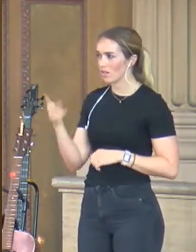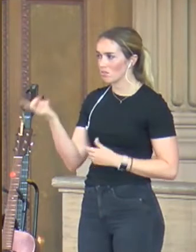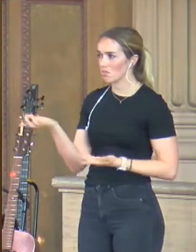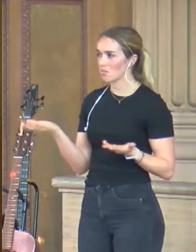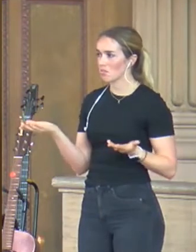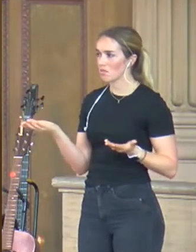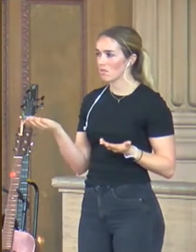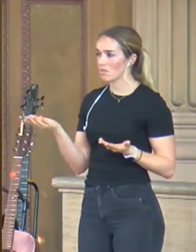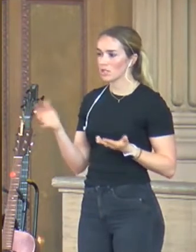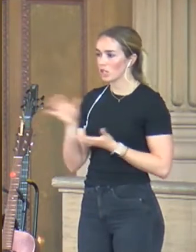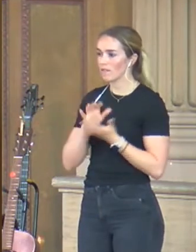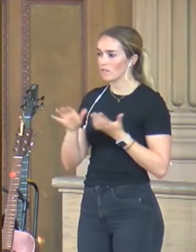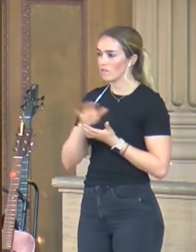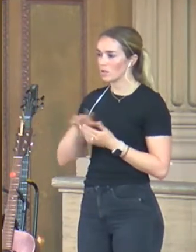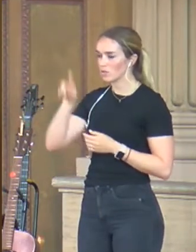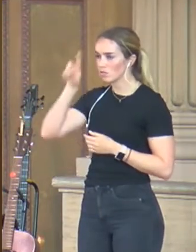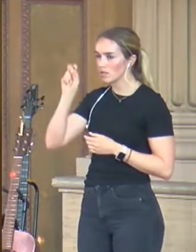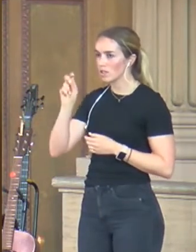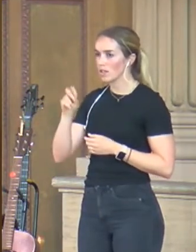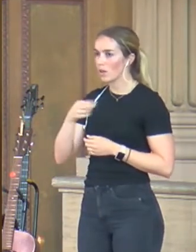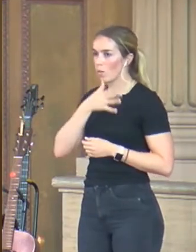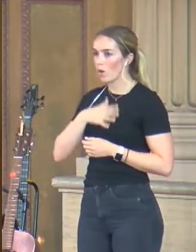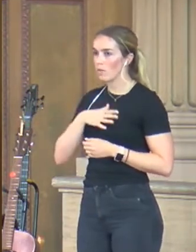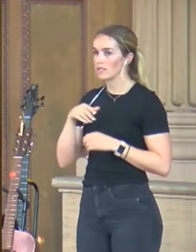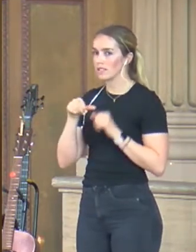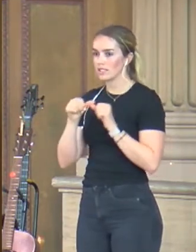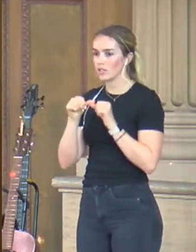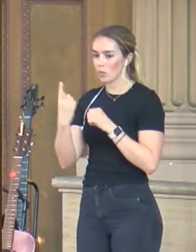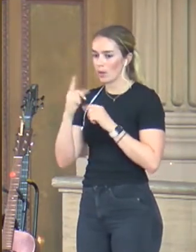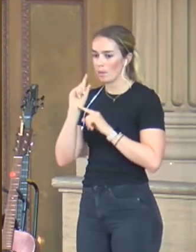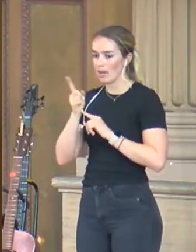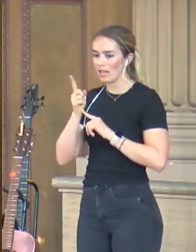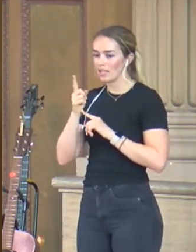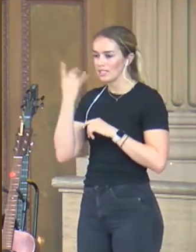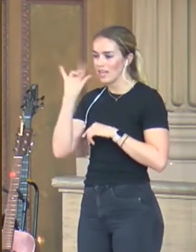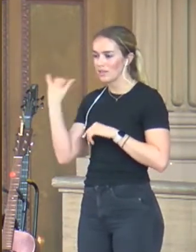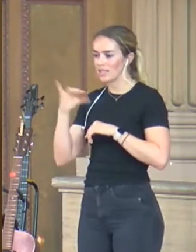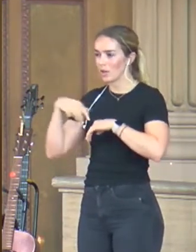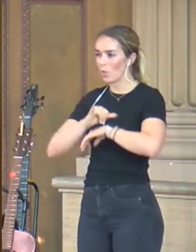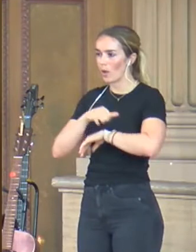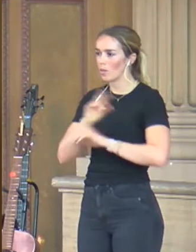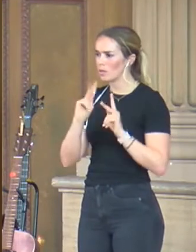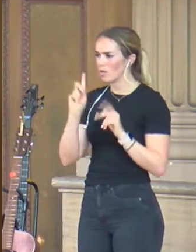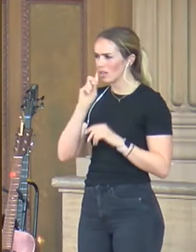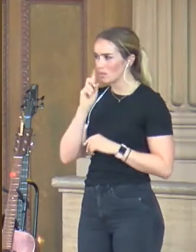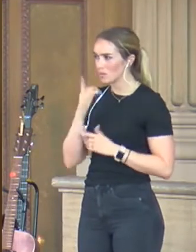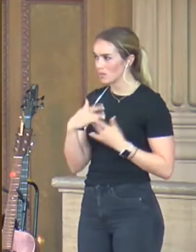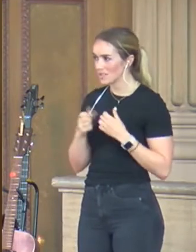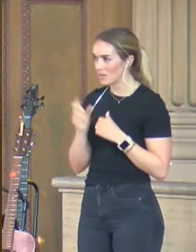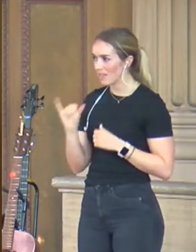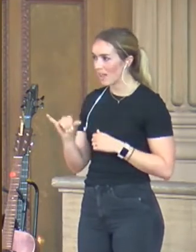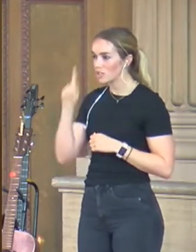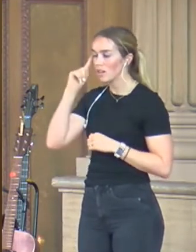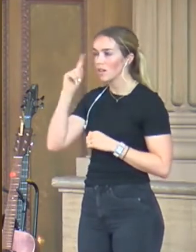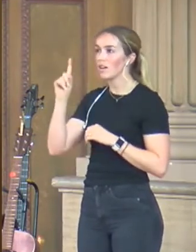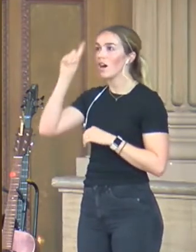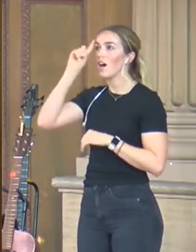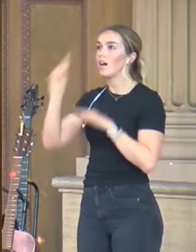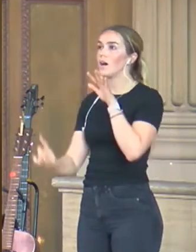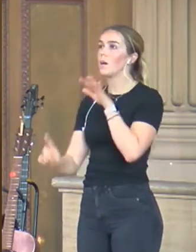Like nothing from the whole crowd and she's like a minute into these noises and nobody's laughing at all and then finally, it occurs to her,